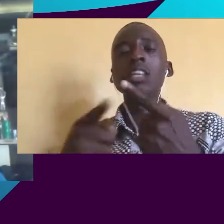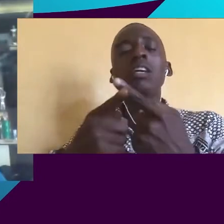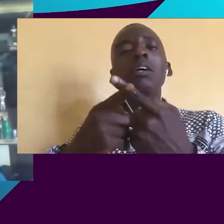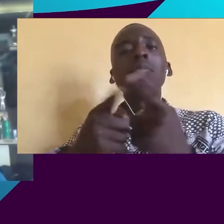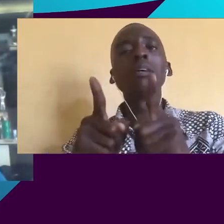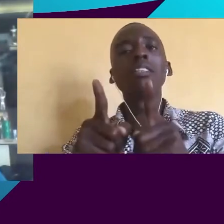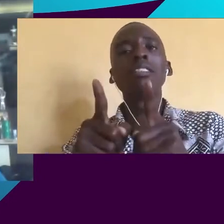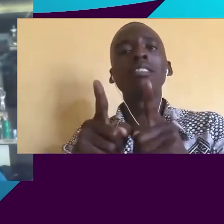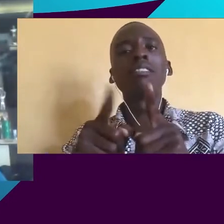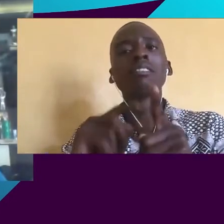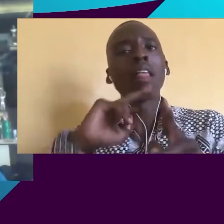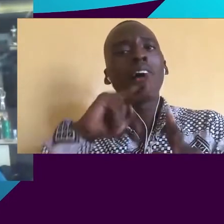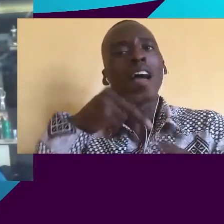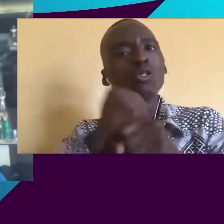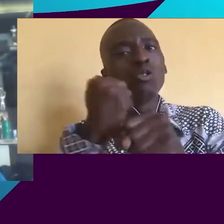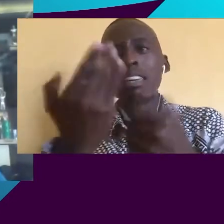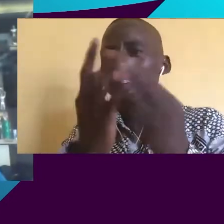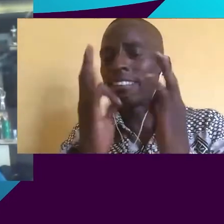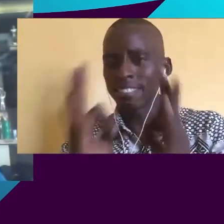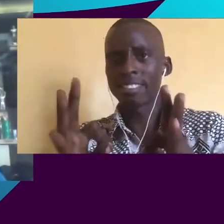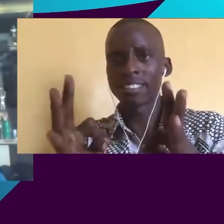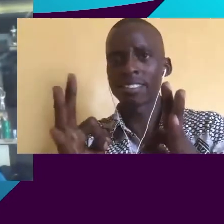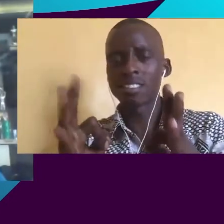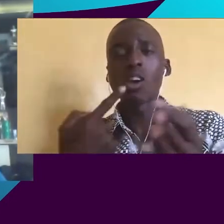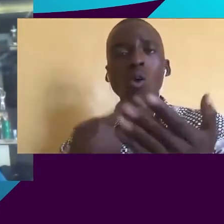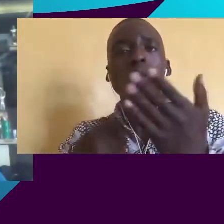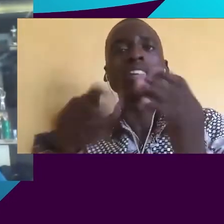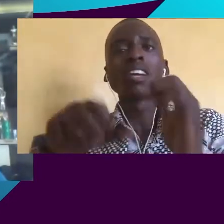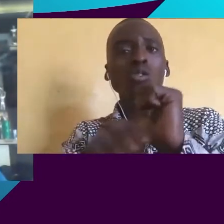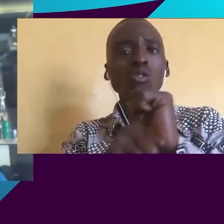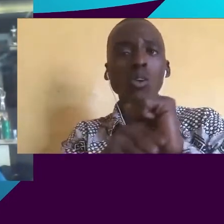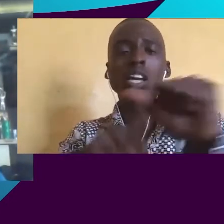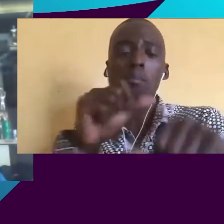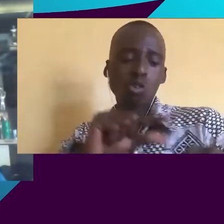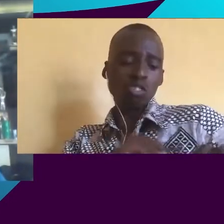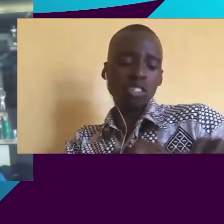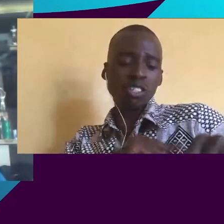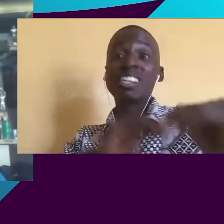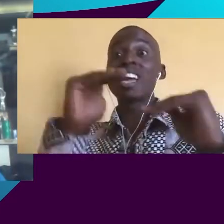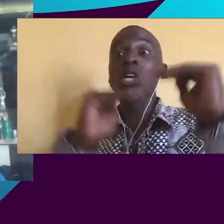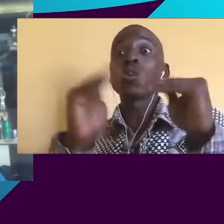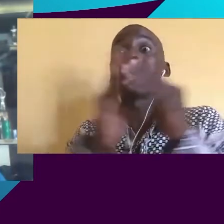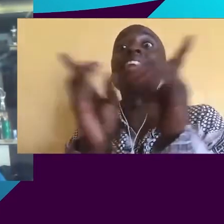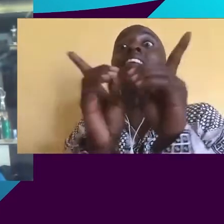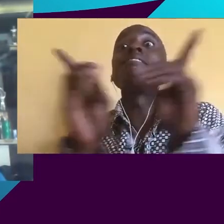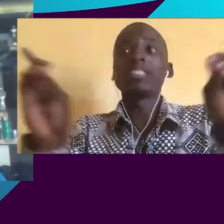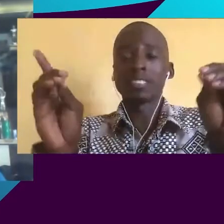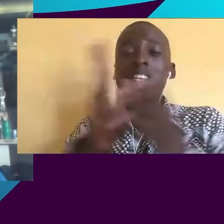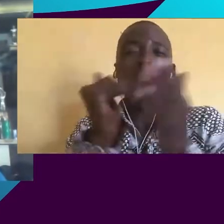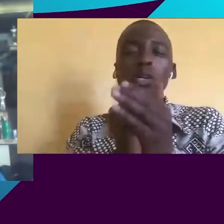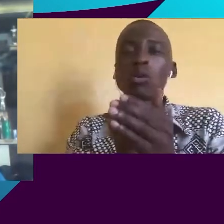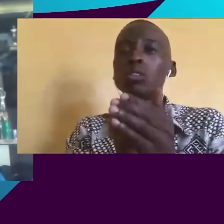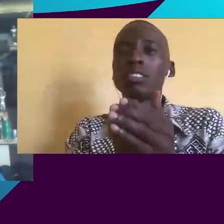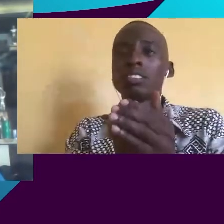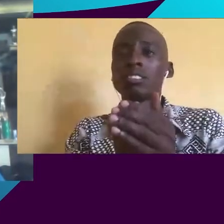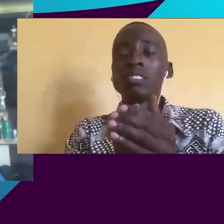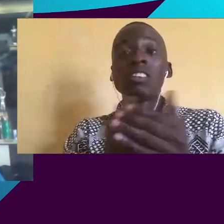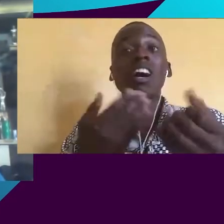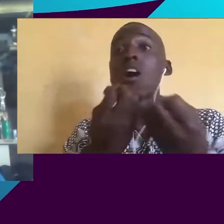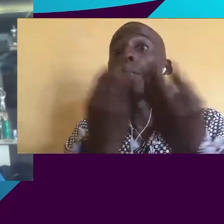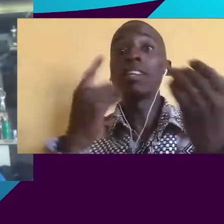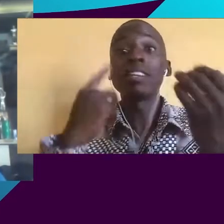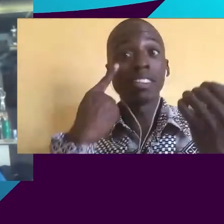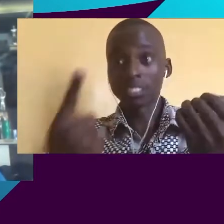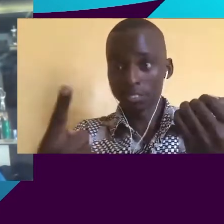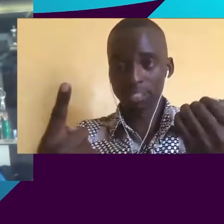doing anything about gender equality and diversity? Because some of the debates I've seen, as when